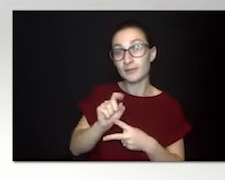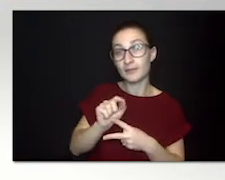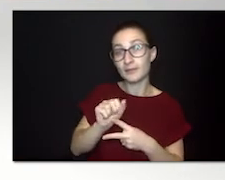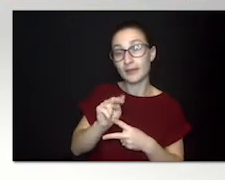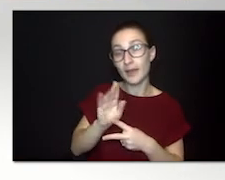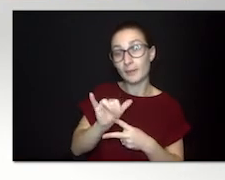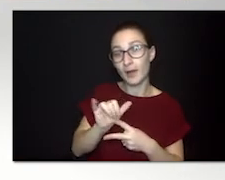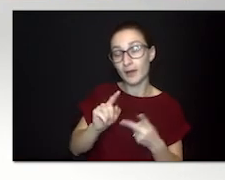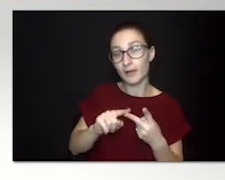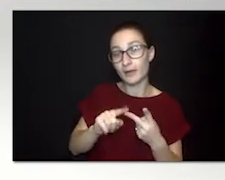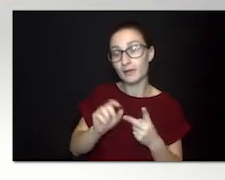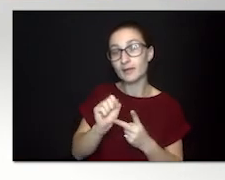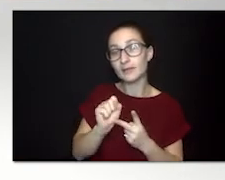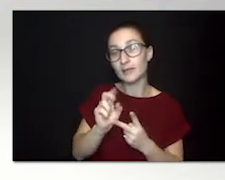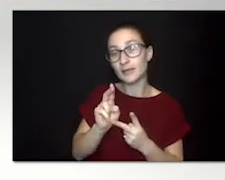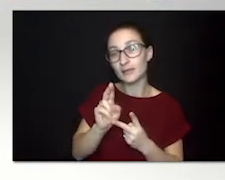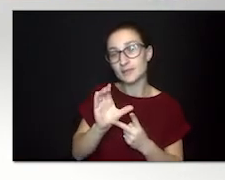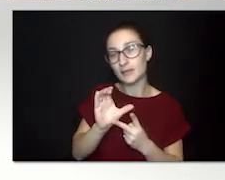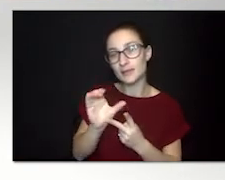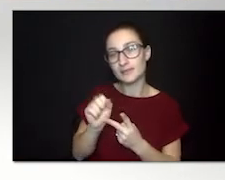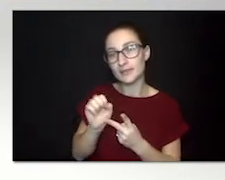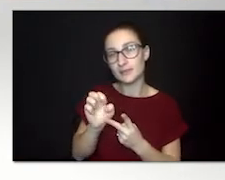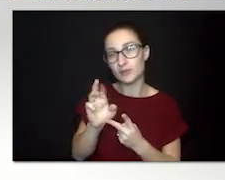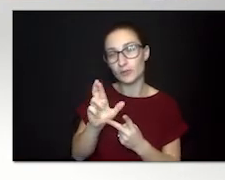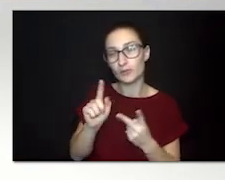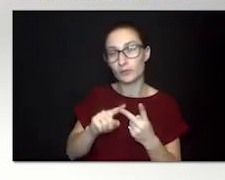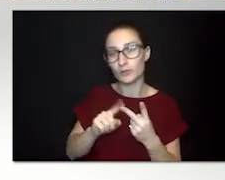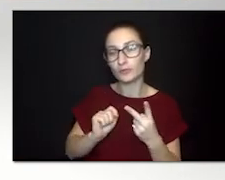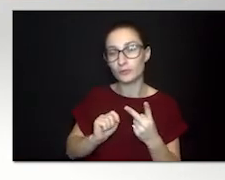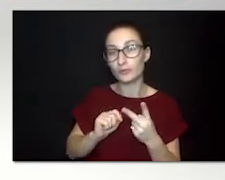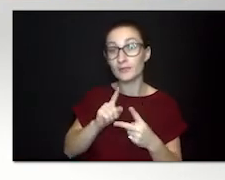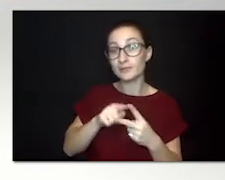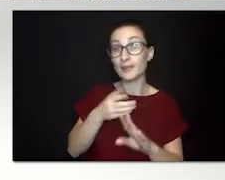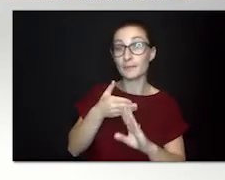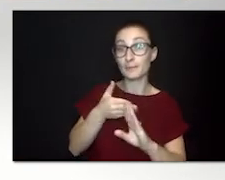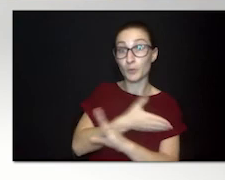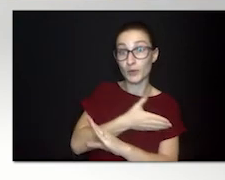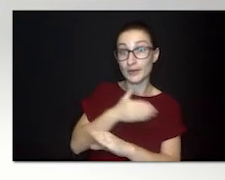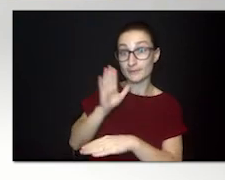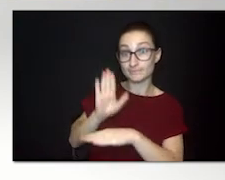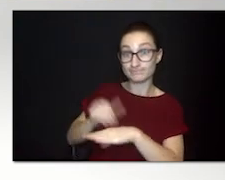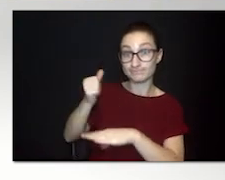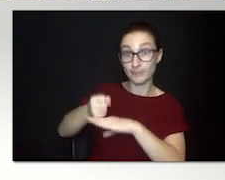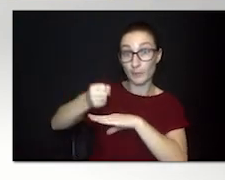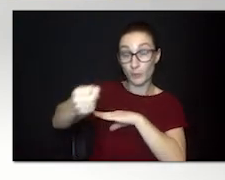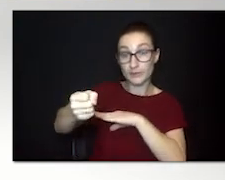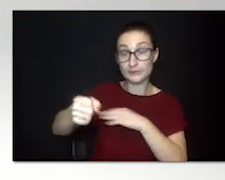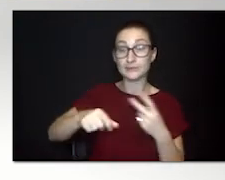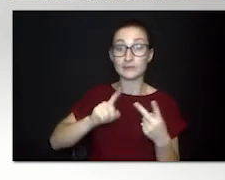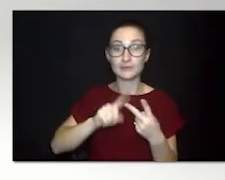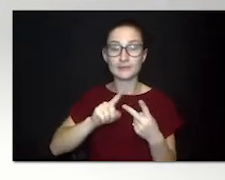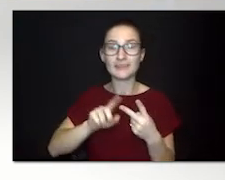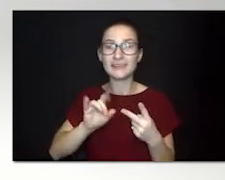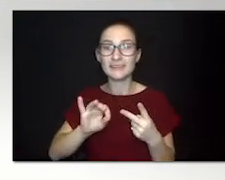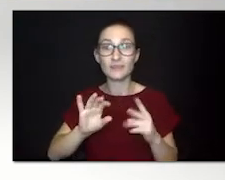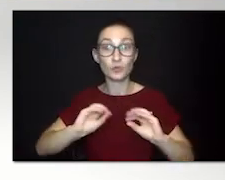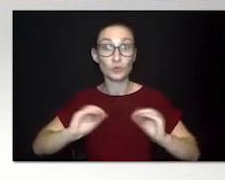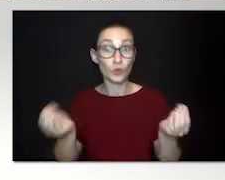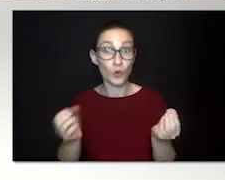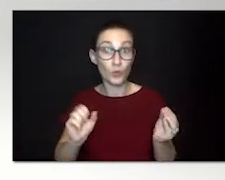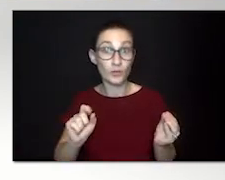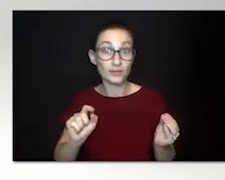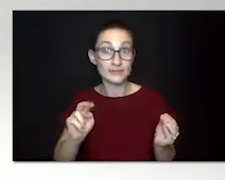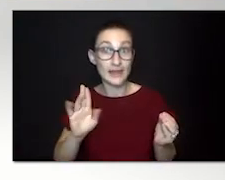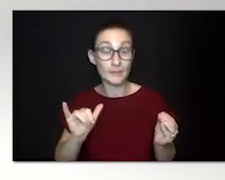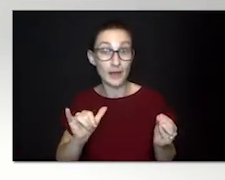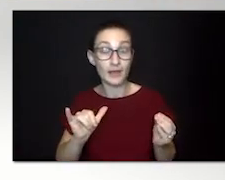We usually use standby guardian as someone who is like pre-appointed, and successor guardian is when there was no standby